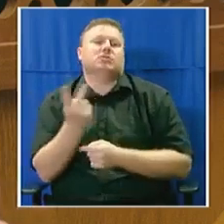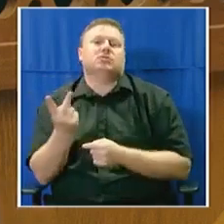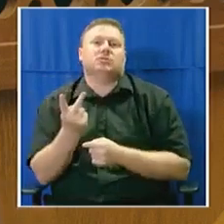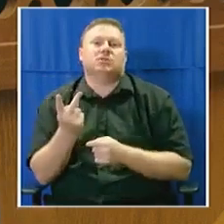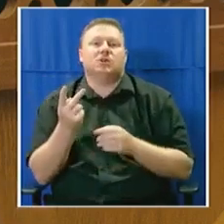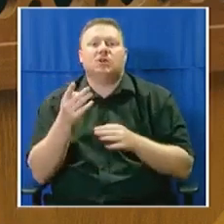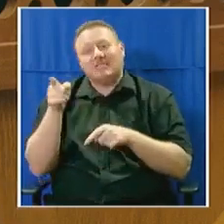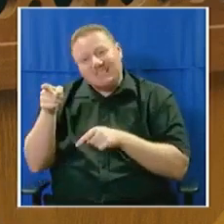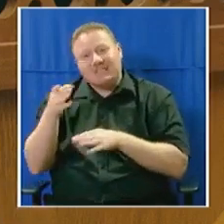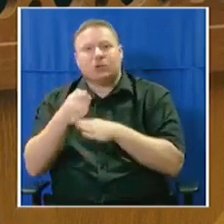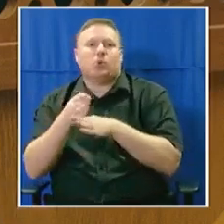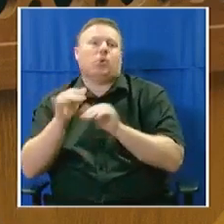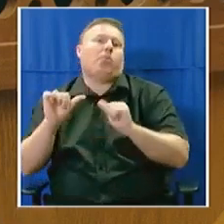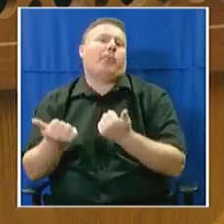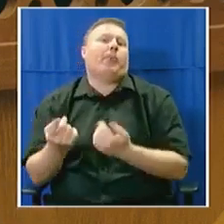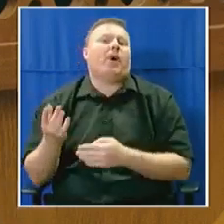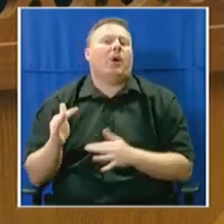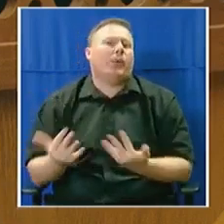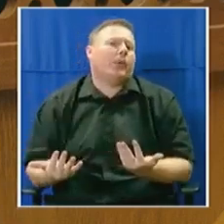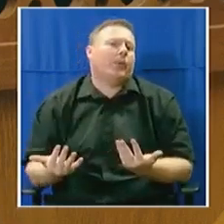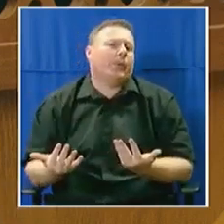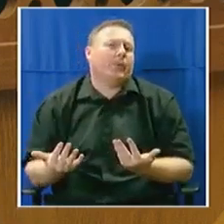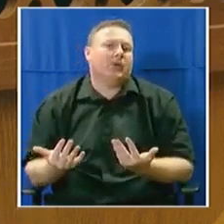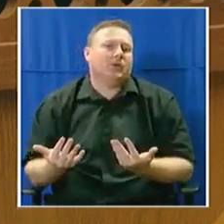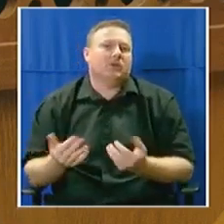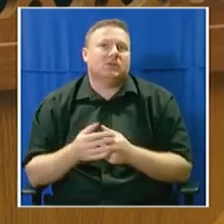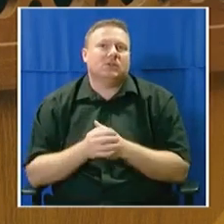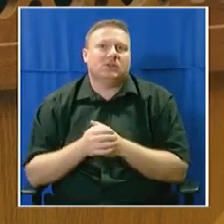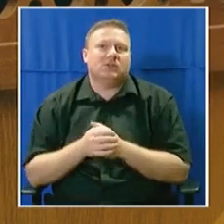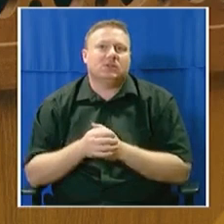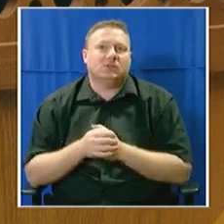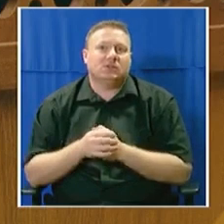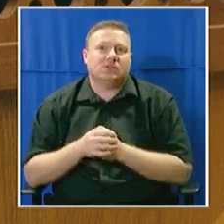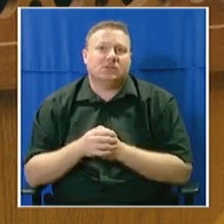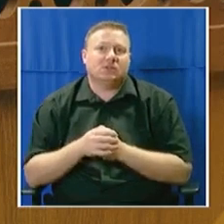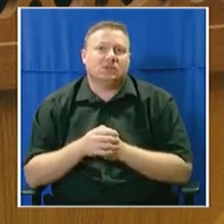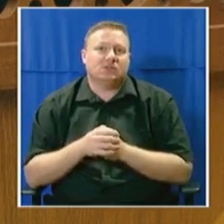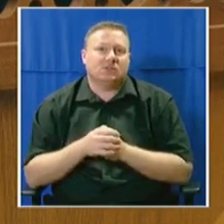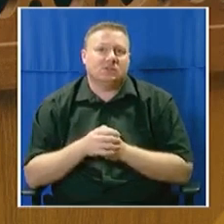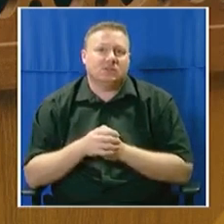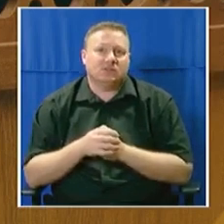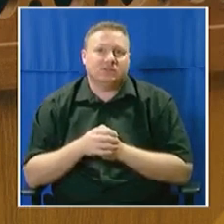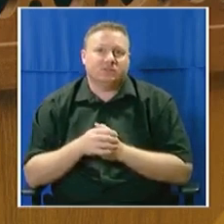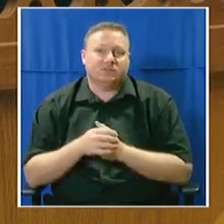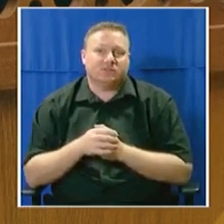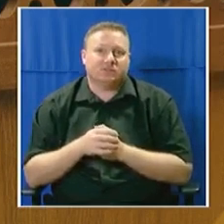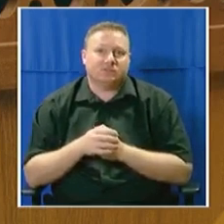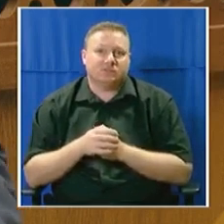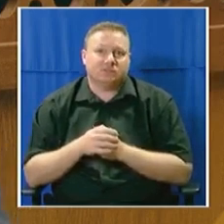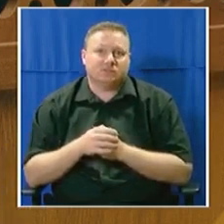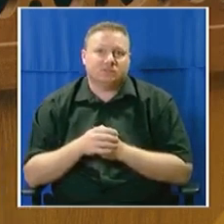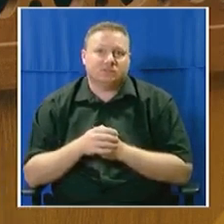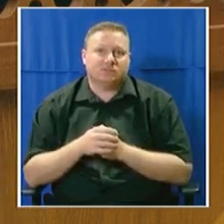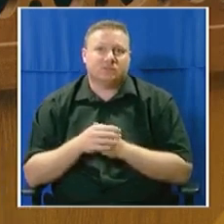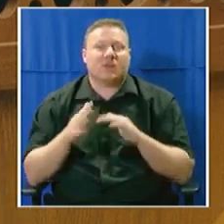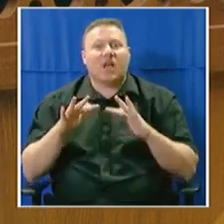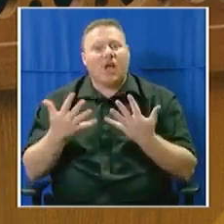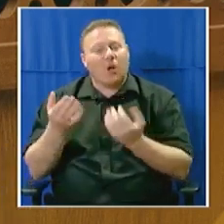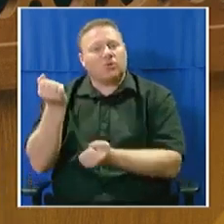that much of the information relating to court performance is located within the judiciary. How then should the